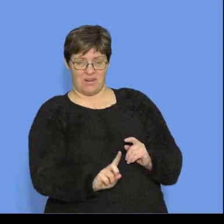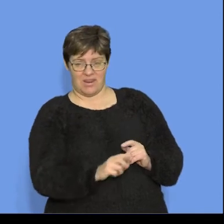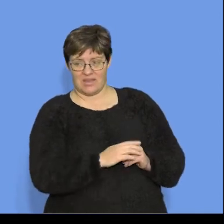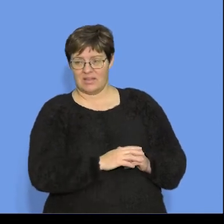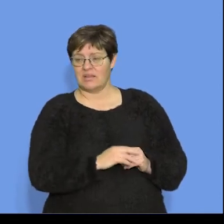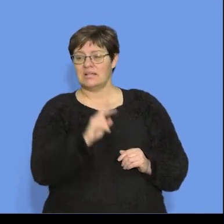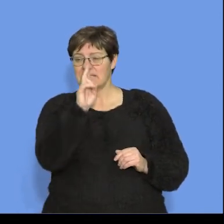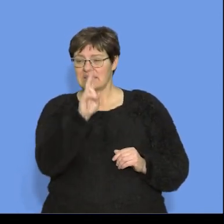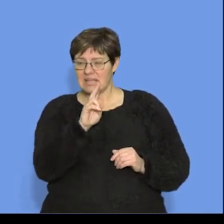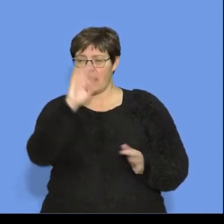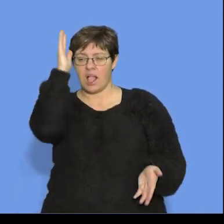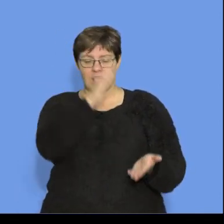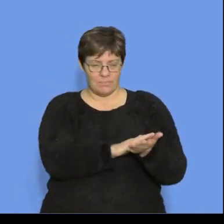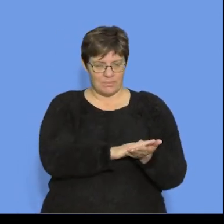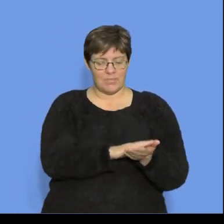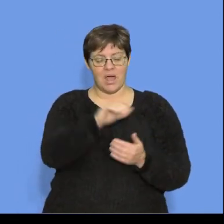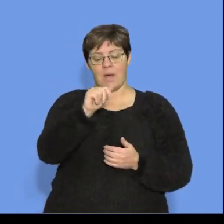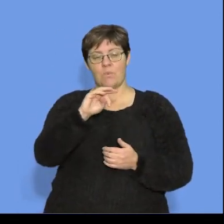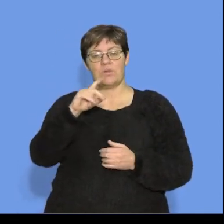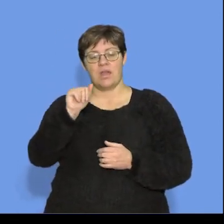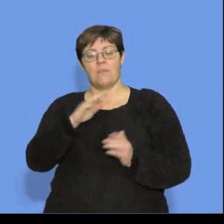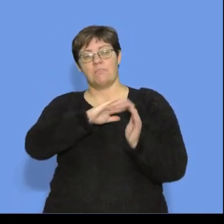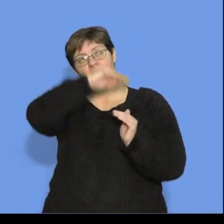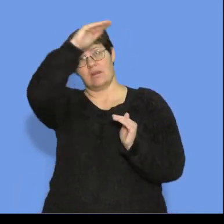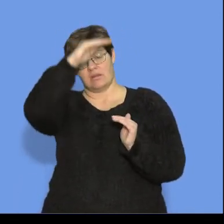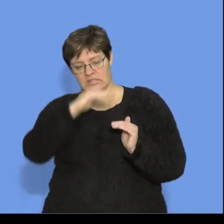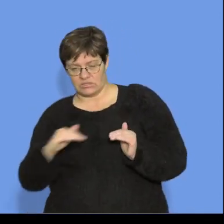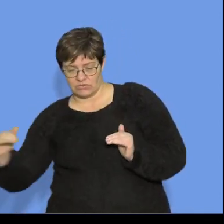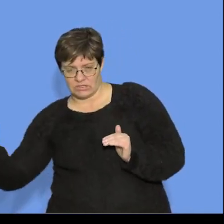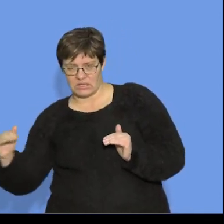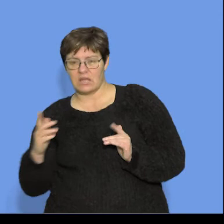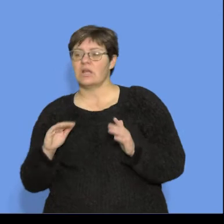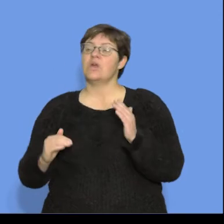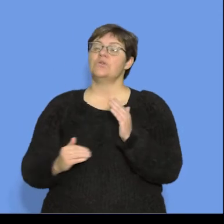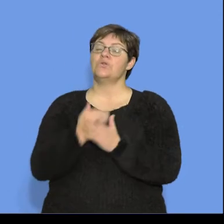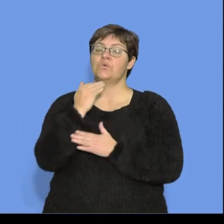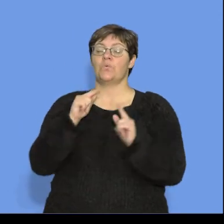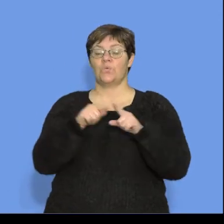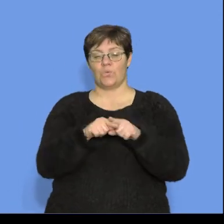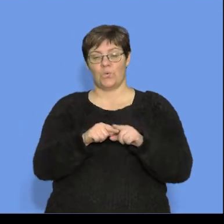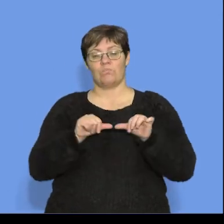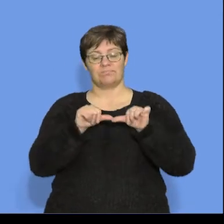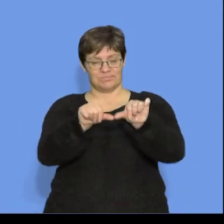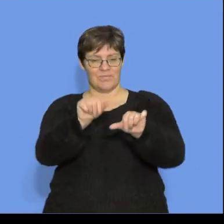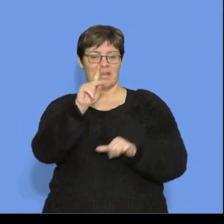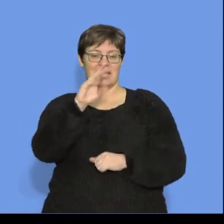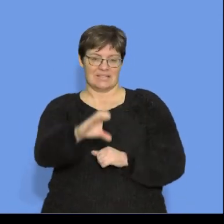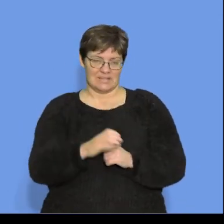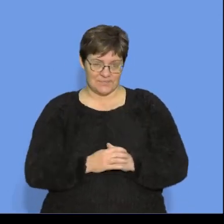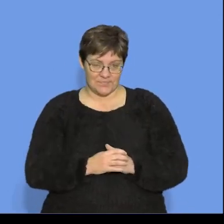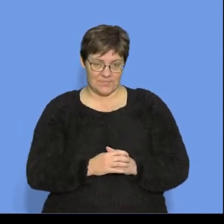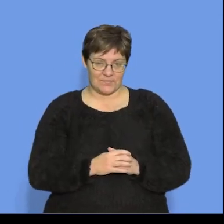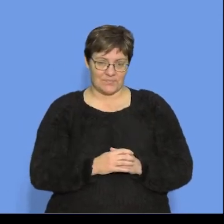a using up of the ammonia decreases until a new what? At this point, there's a new